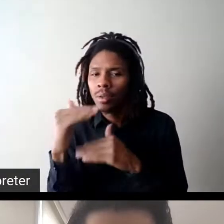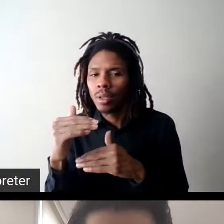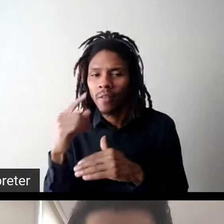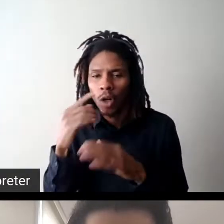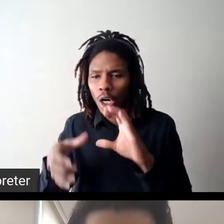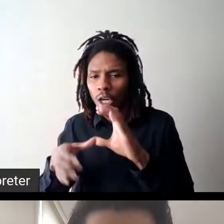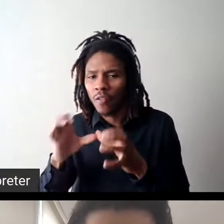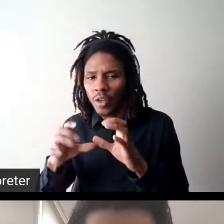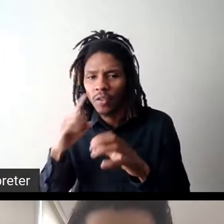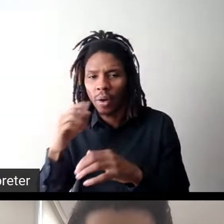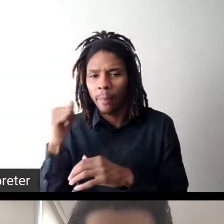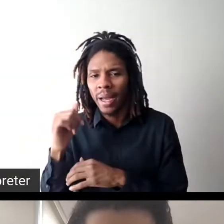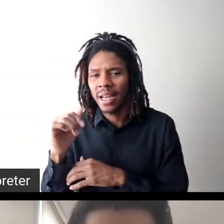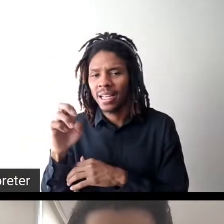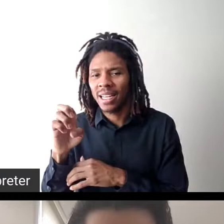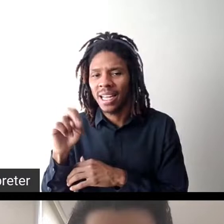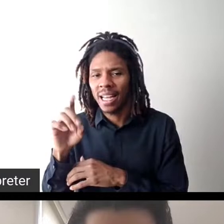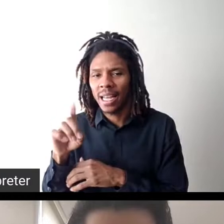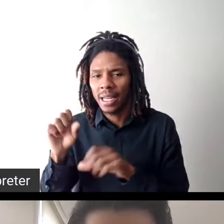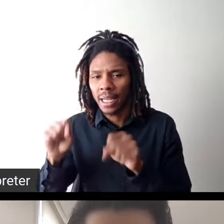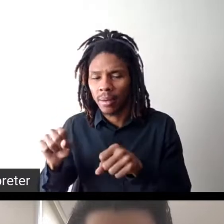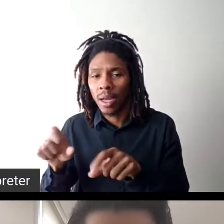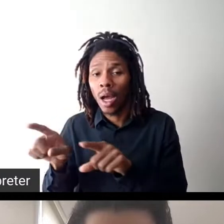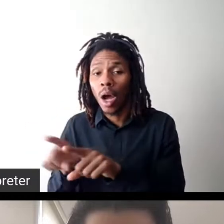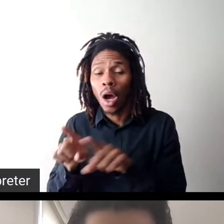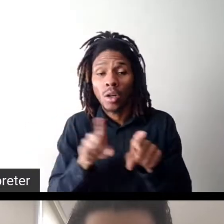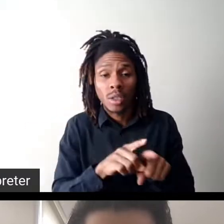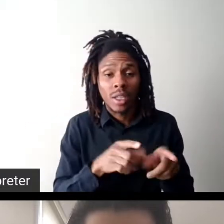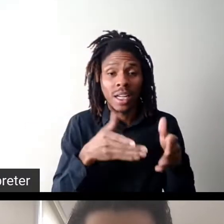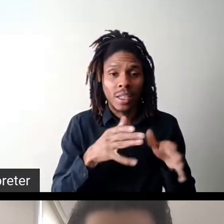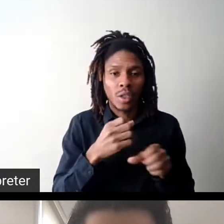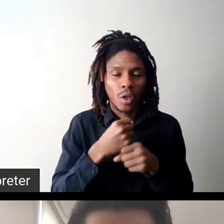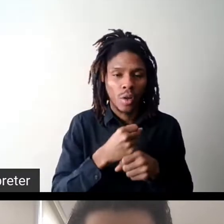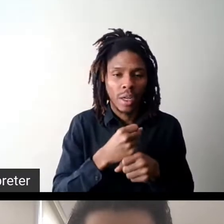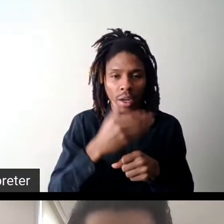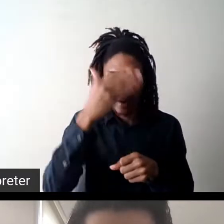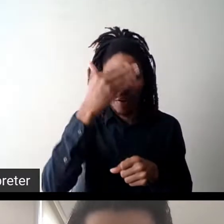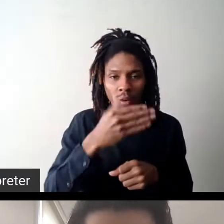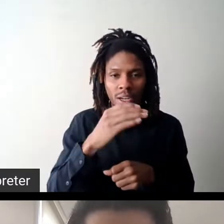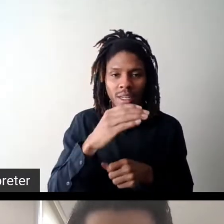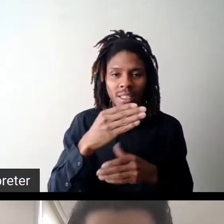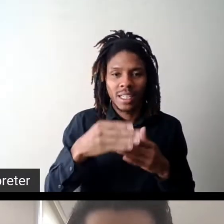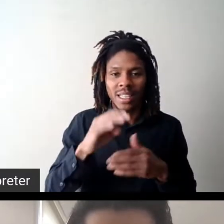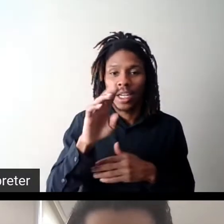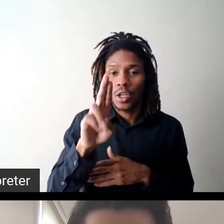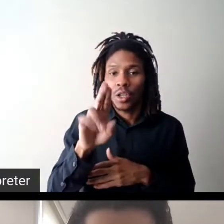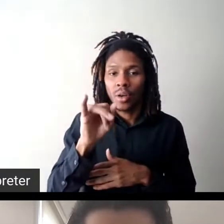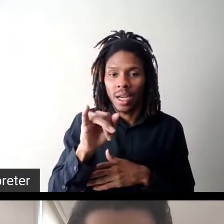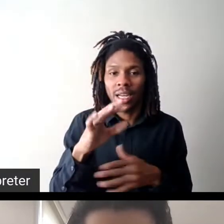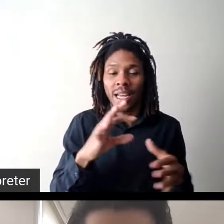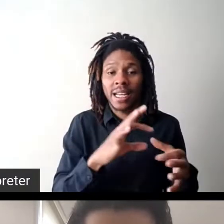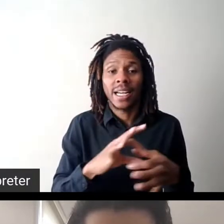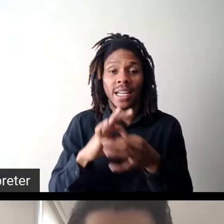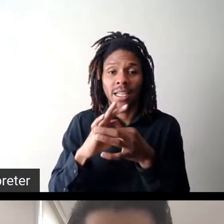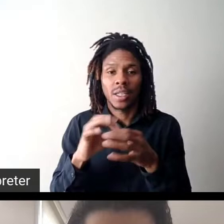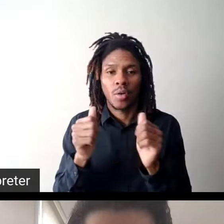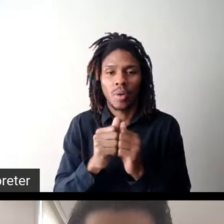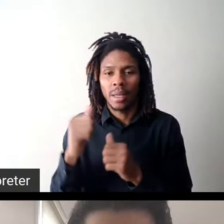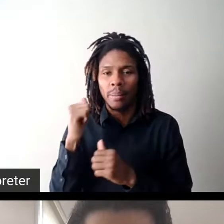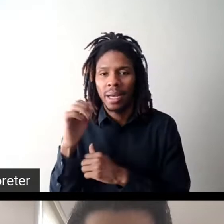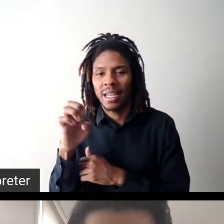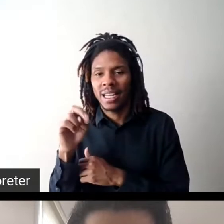your backend capabilities, but now it also allows you to create front-end UI and connect the front-end UI with that backend